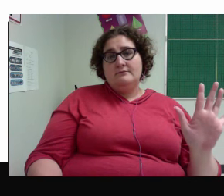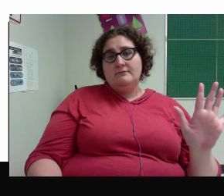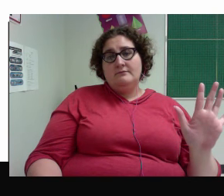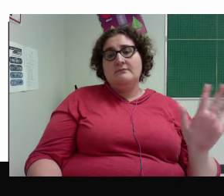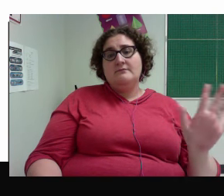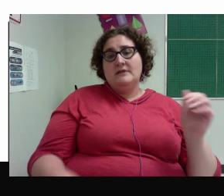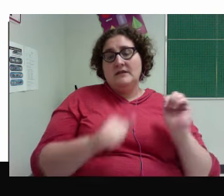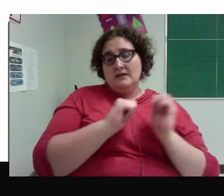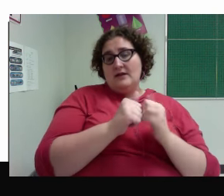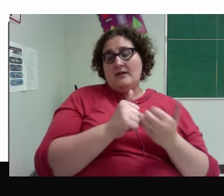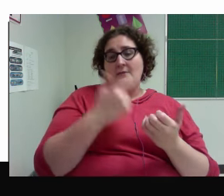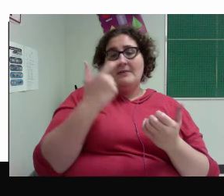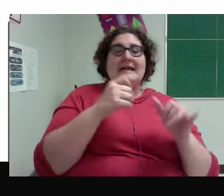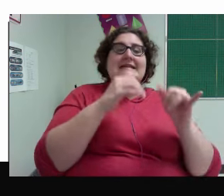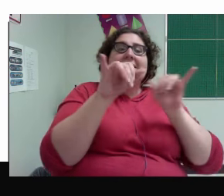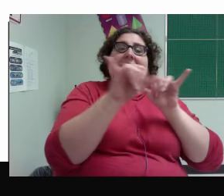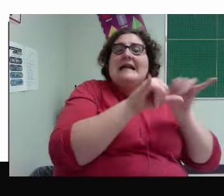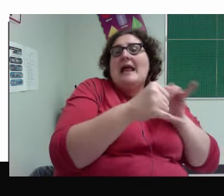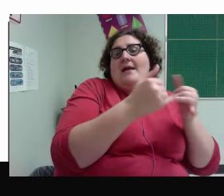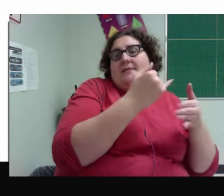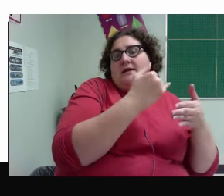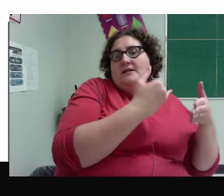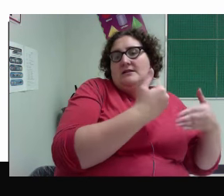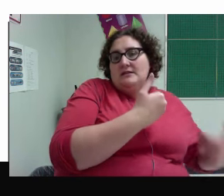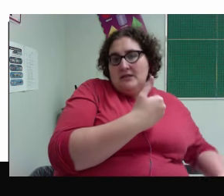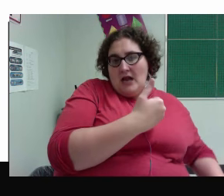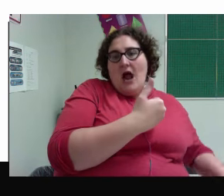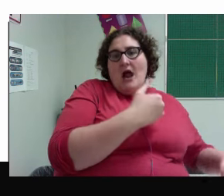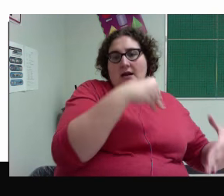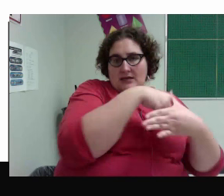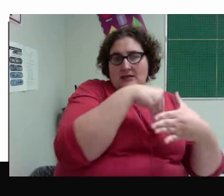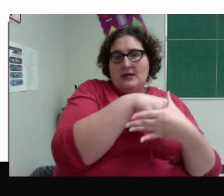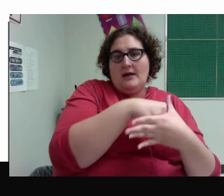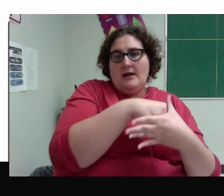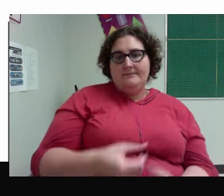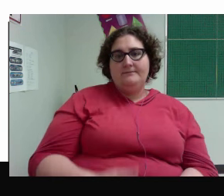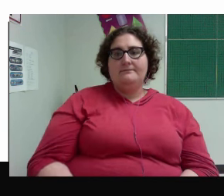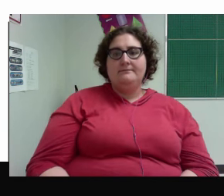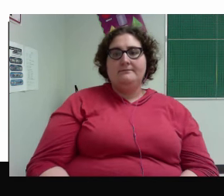it would be angle 5 because they're on the same side of the transversal and they're both on the inside.